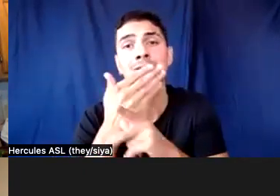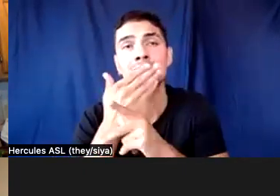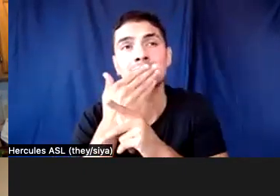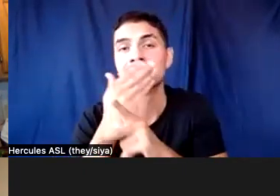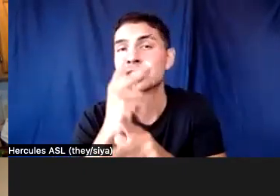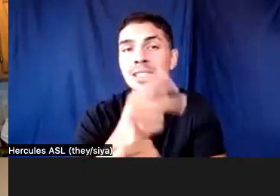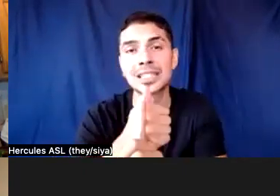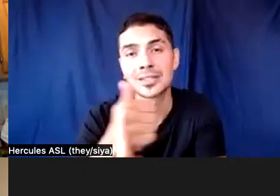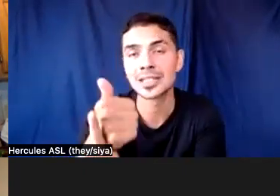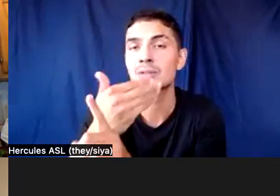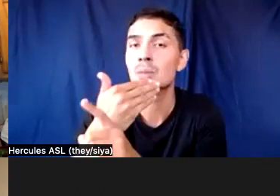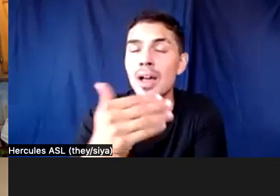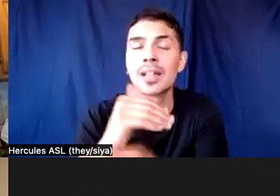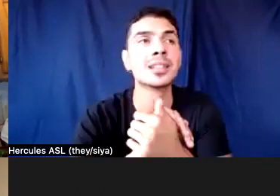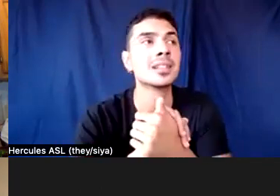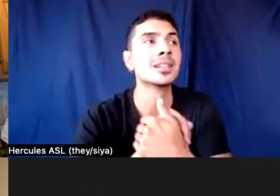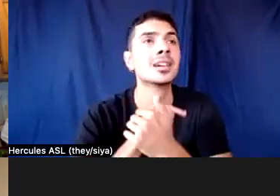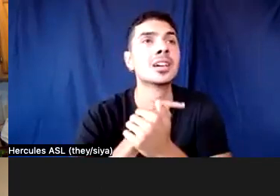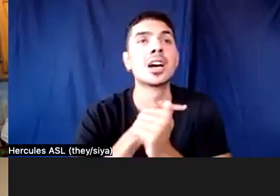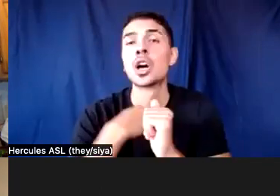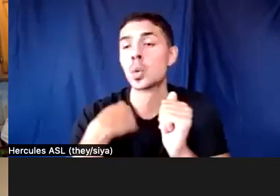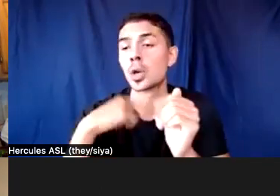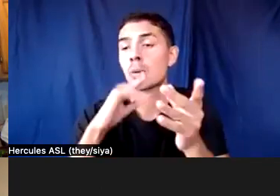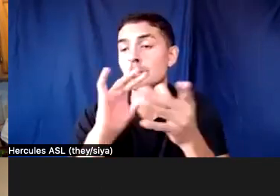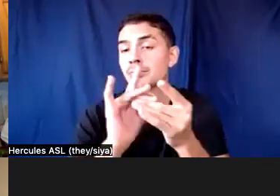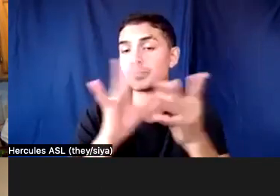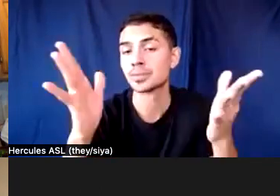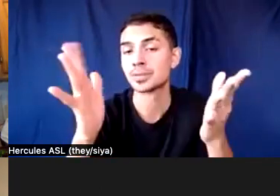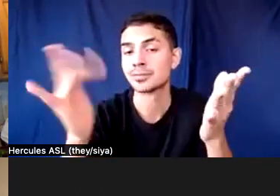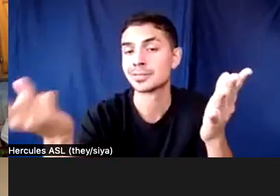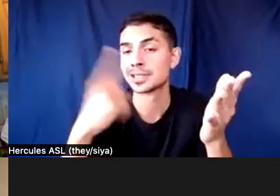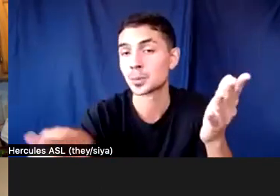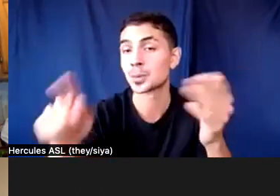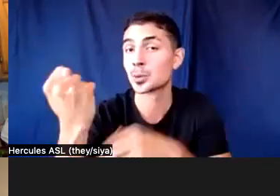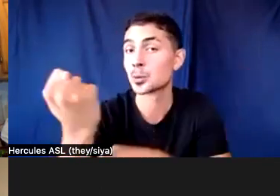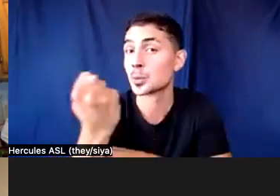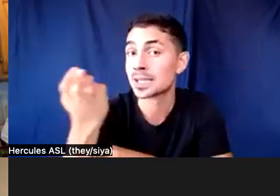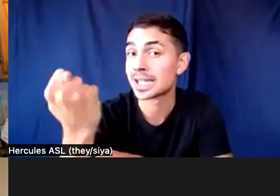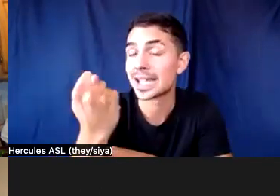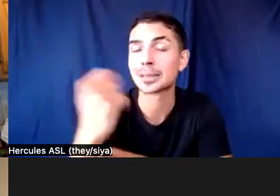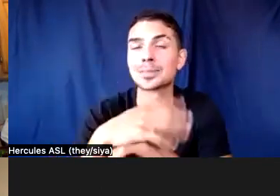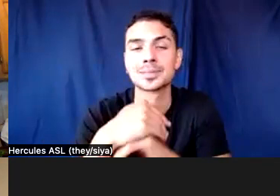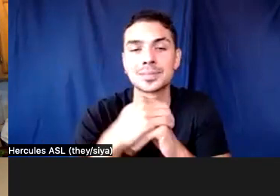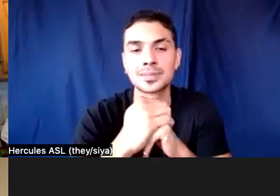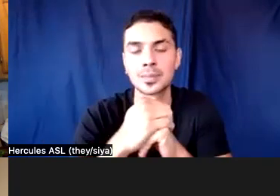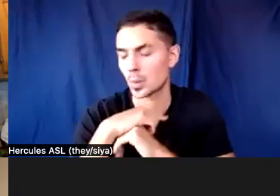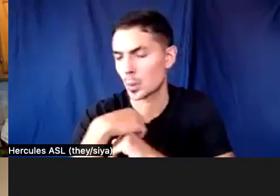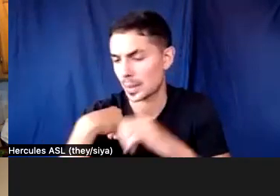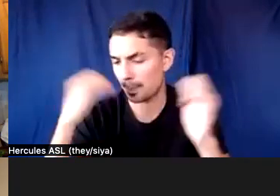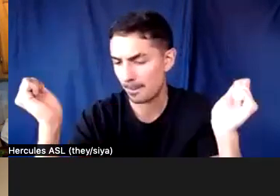tonight. We'll be off now until next Tuesday. We'll be back